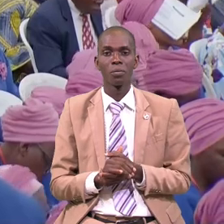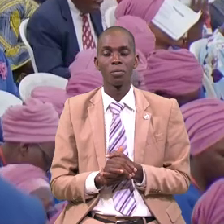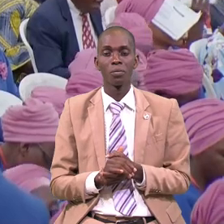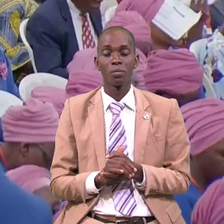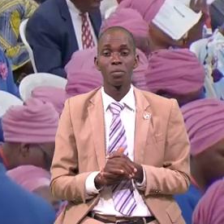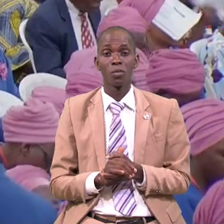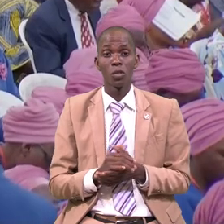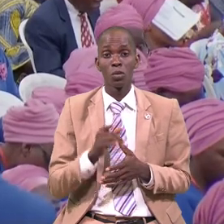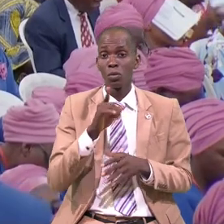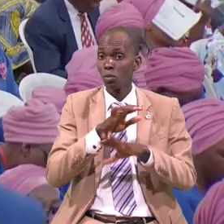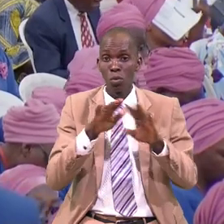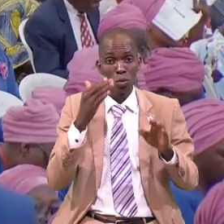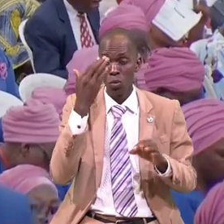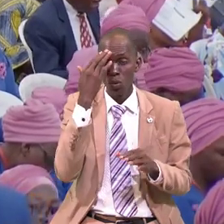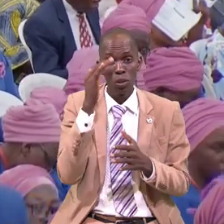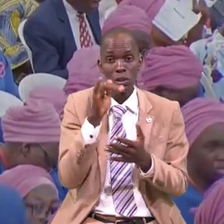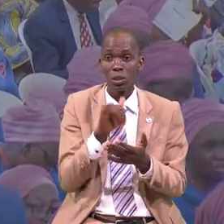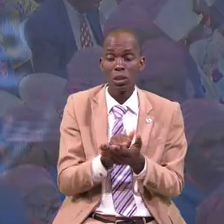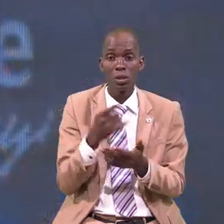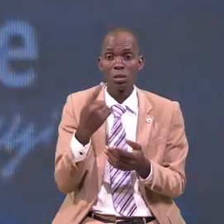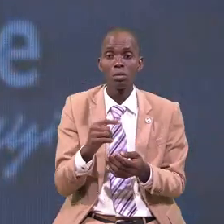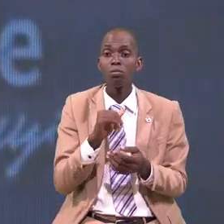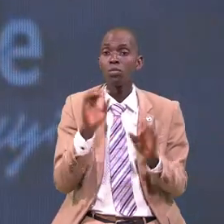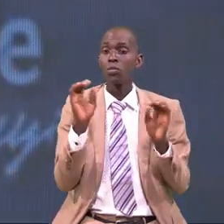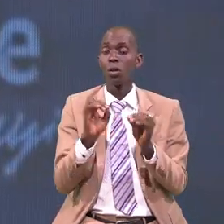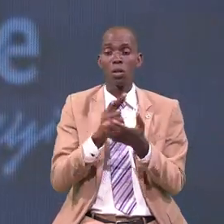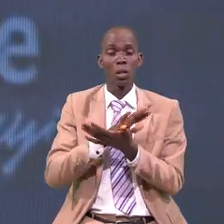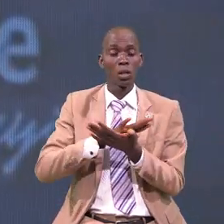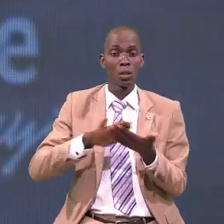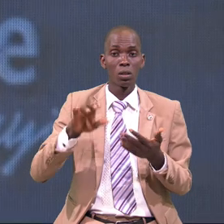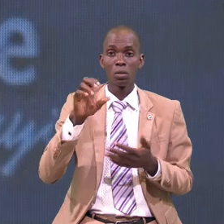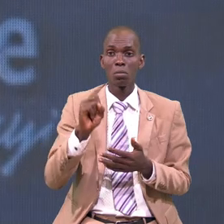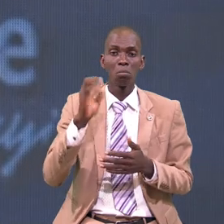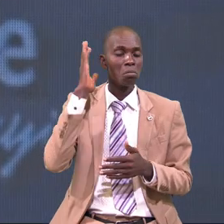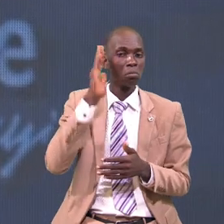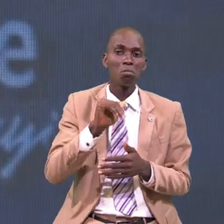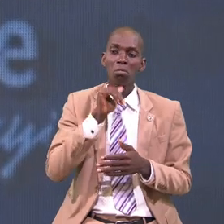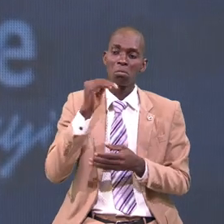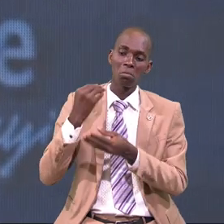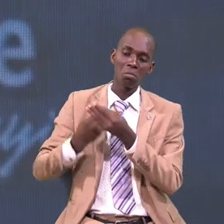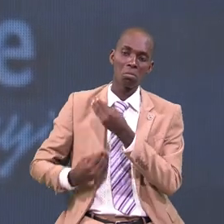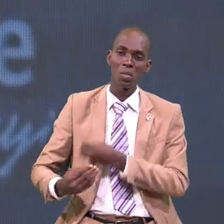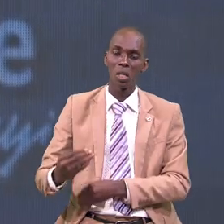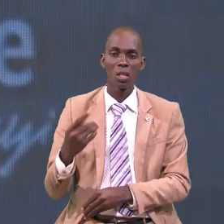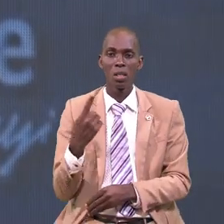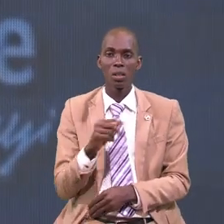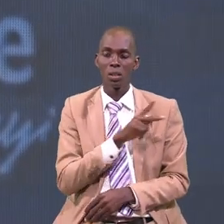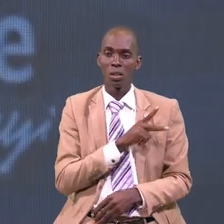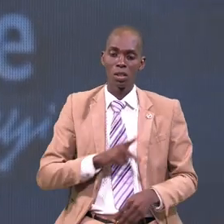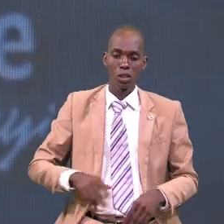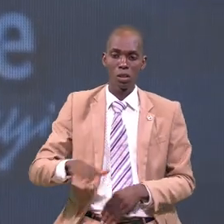ye not that the unrighteous shall not inherit the kingdom of God?